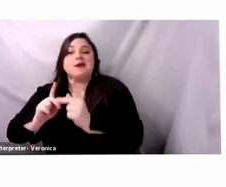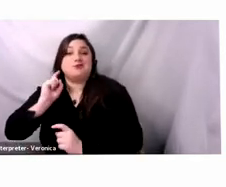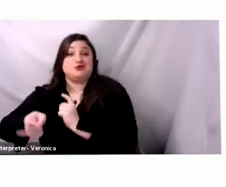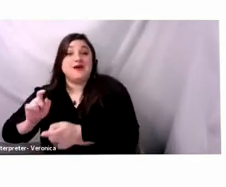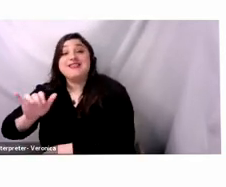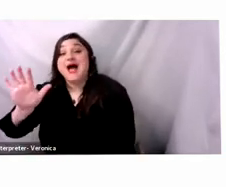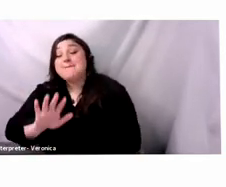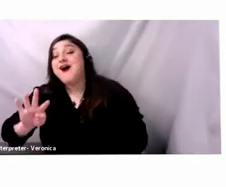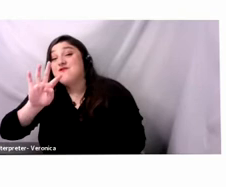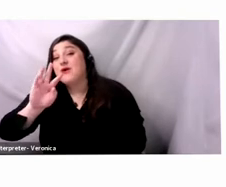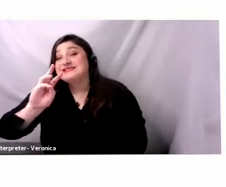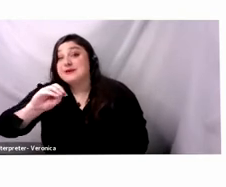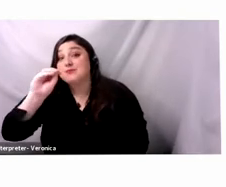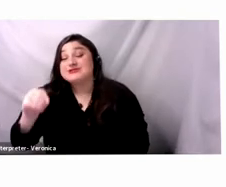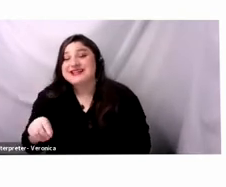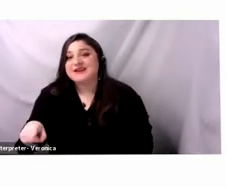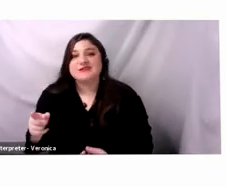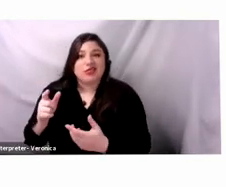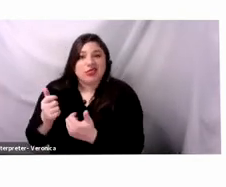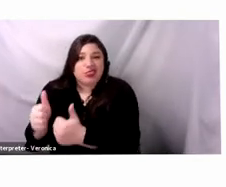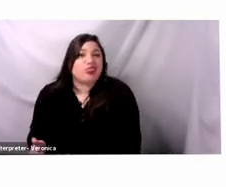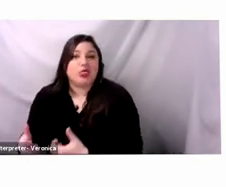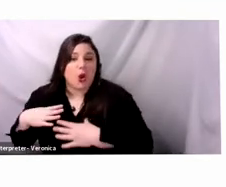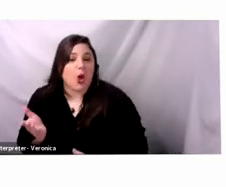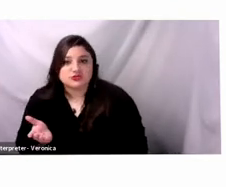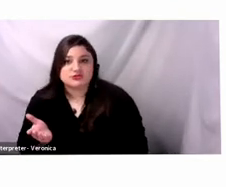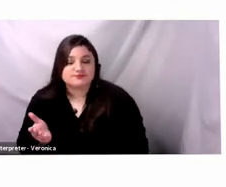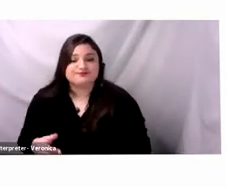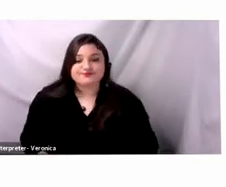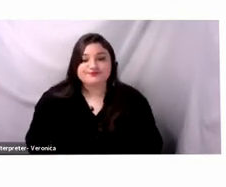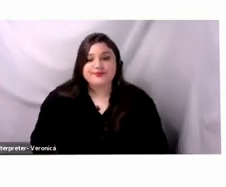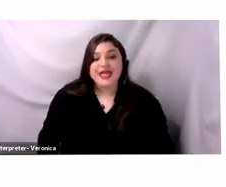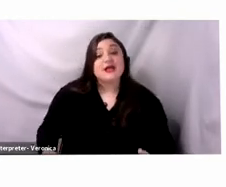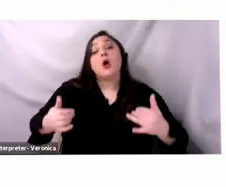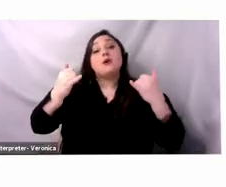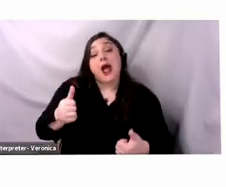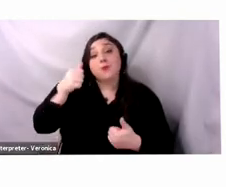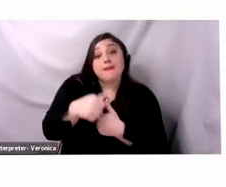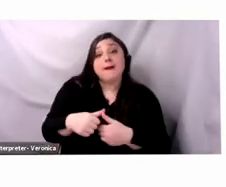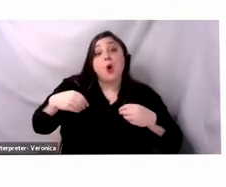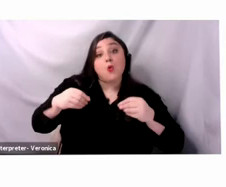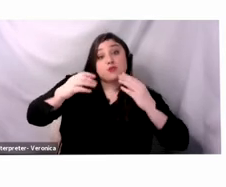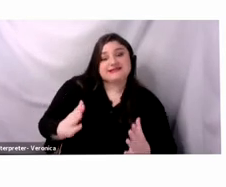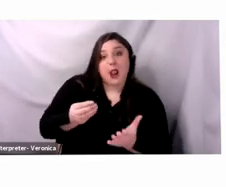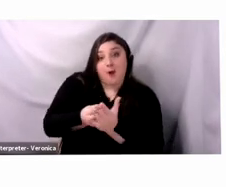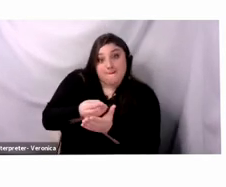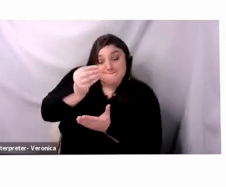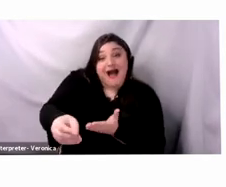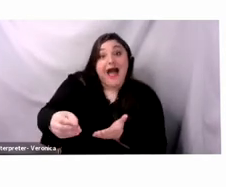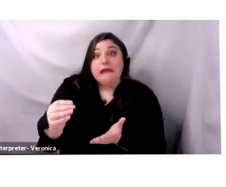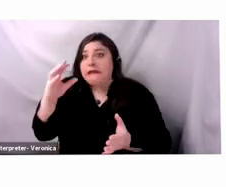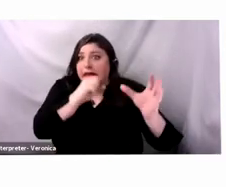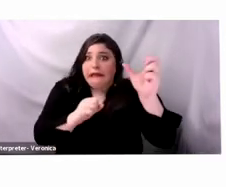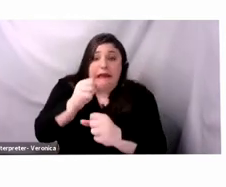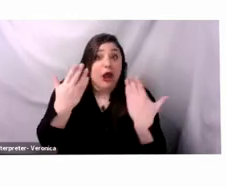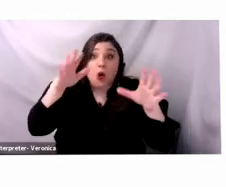40% or 46% of the average bale. Now, retailers need to recoup between 70 to 90% of the cost of their bale from